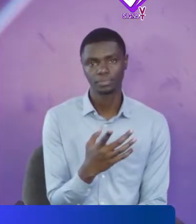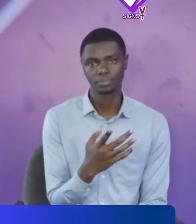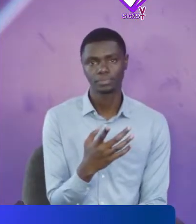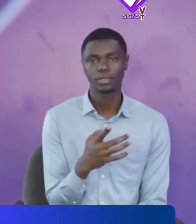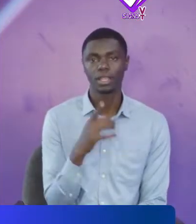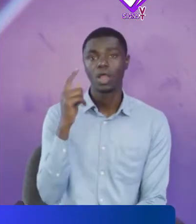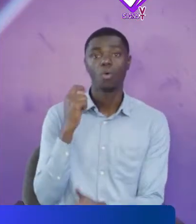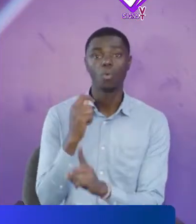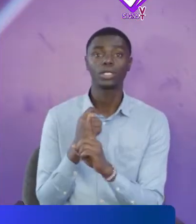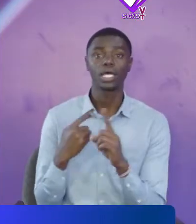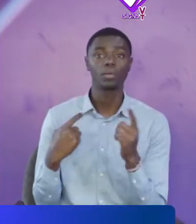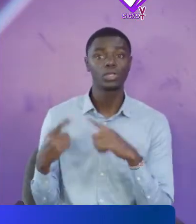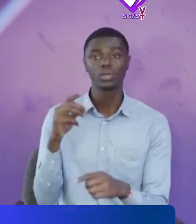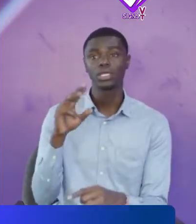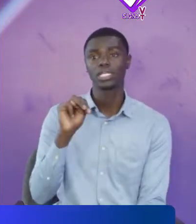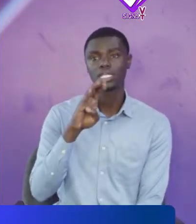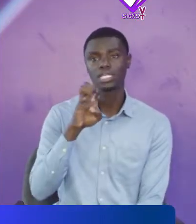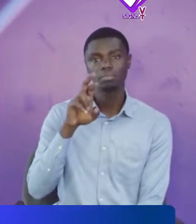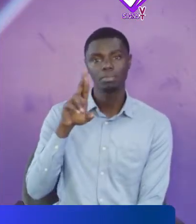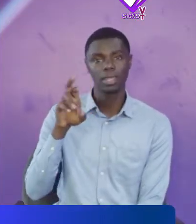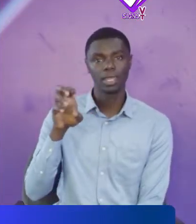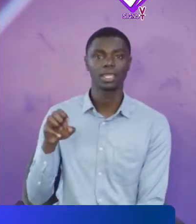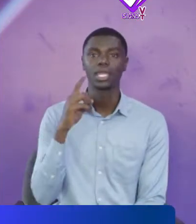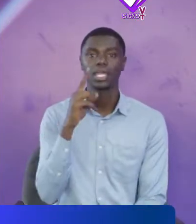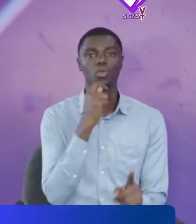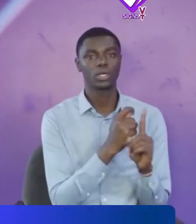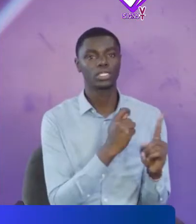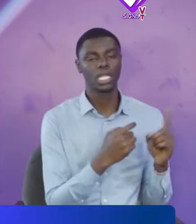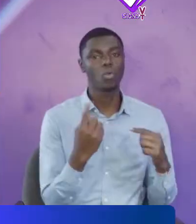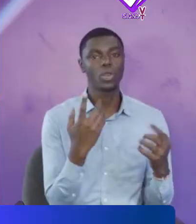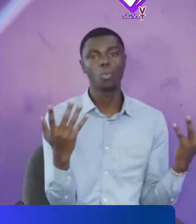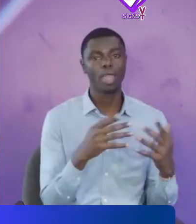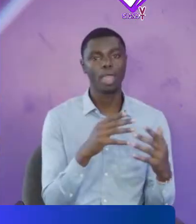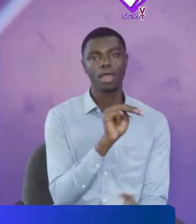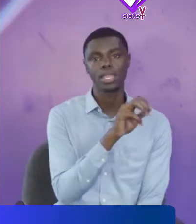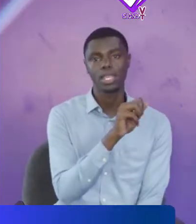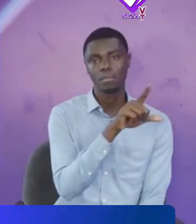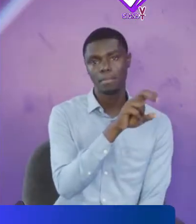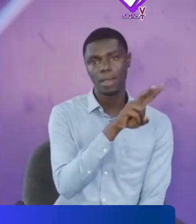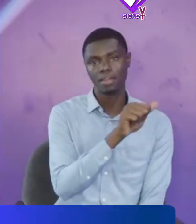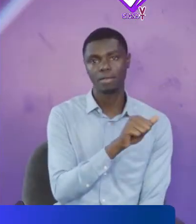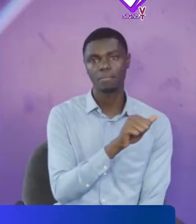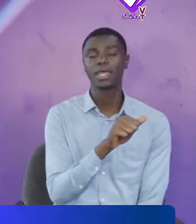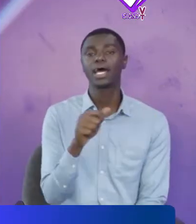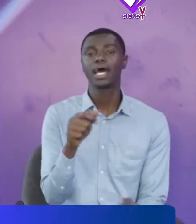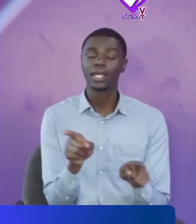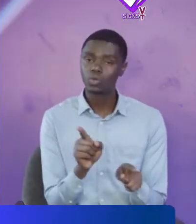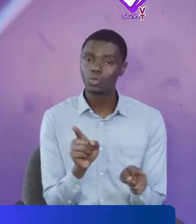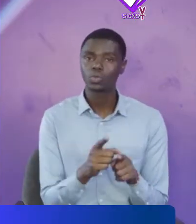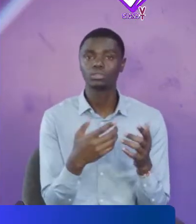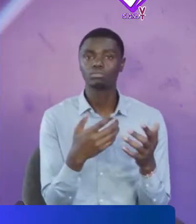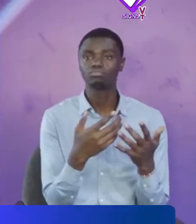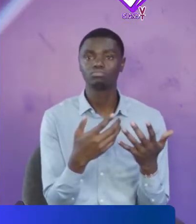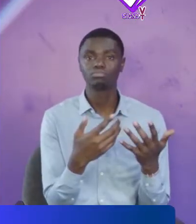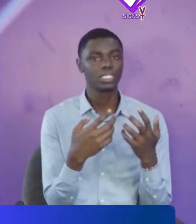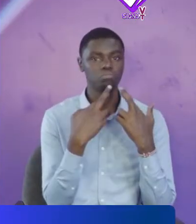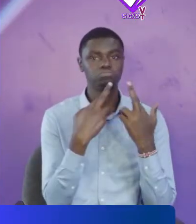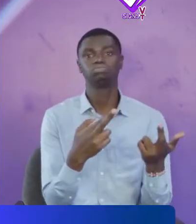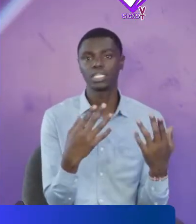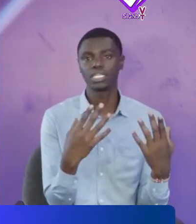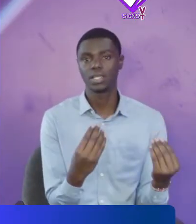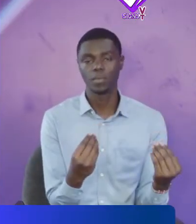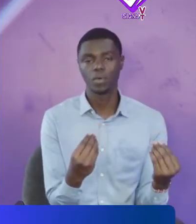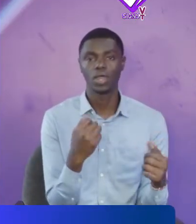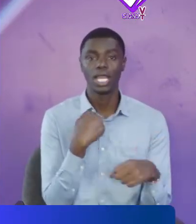one term will win in Mbere, and one term will win in Malava. And the implication is simple. It